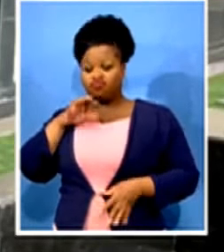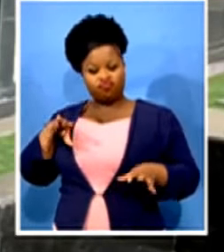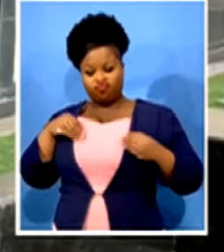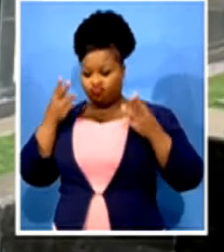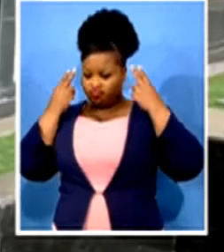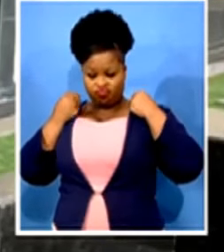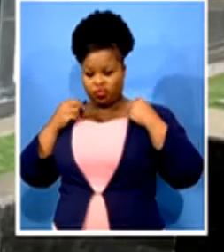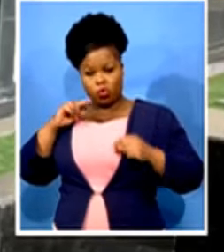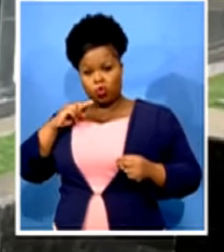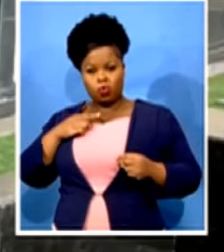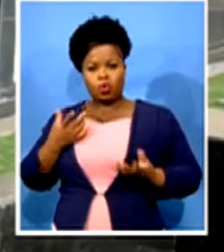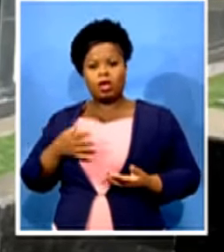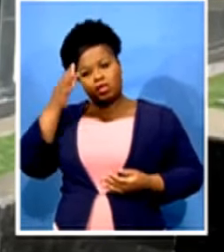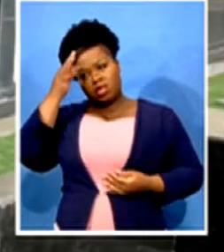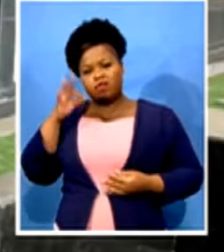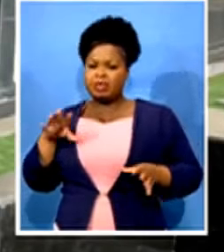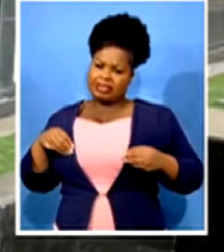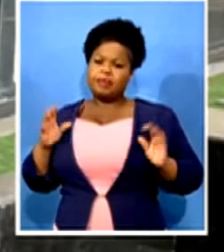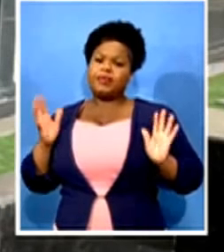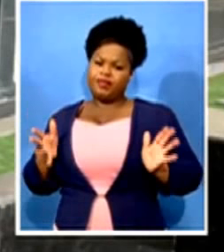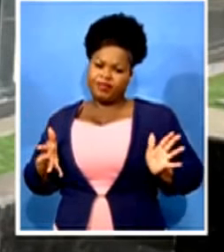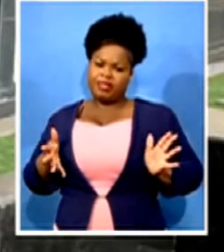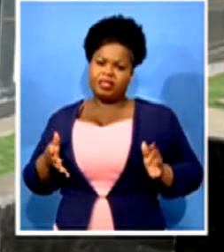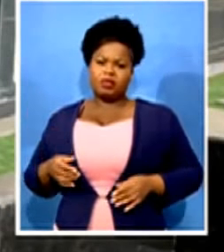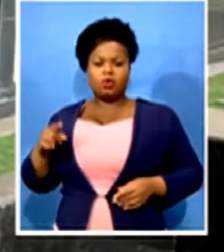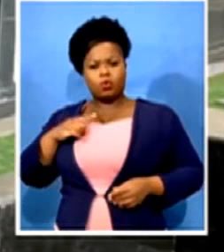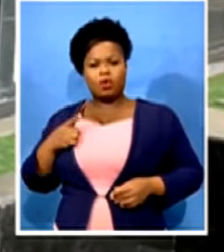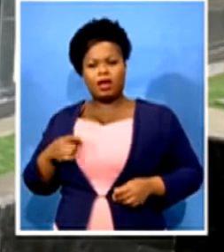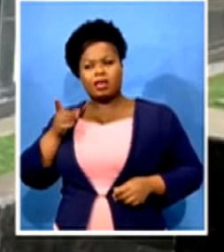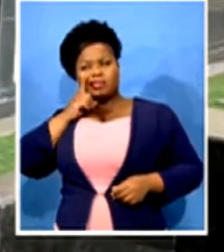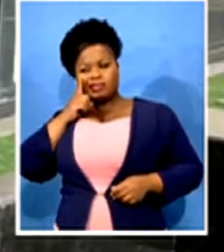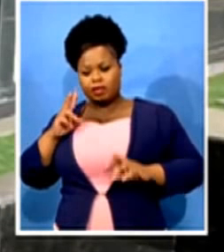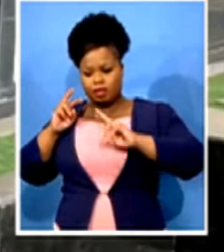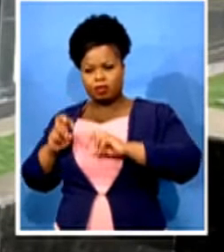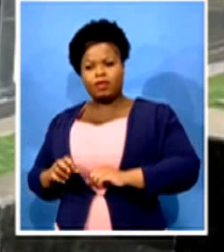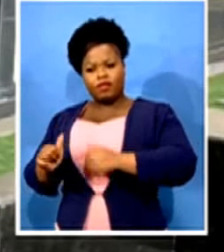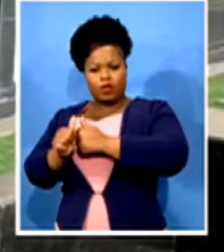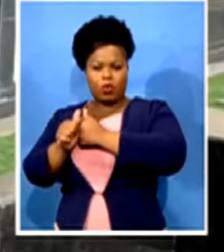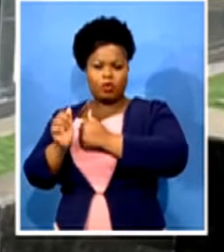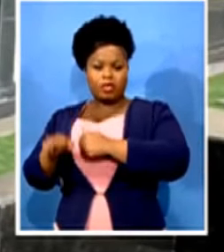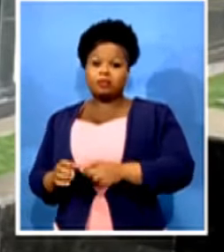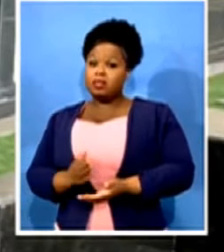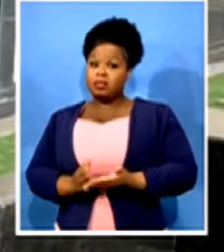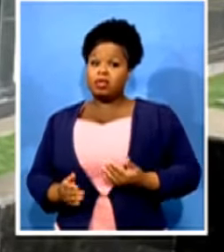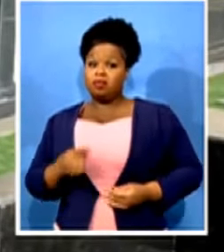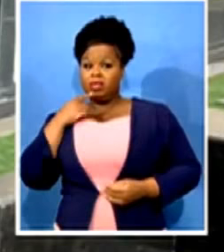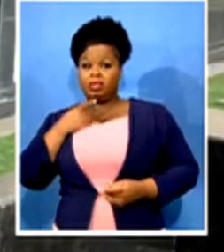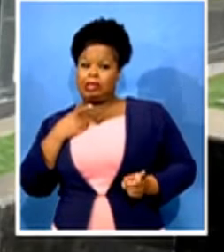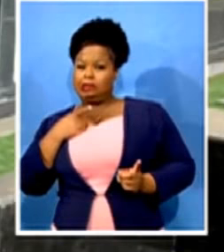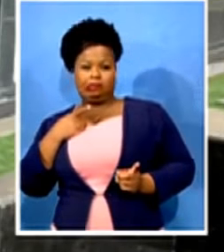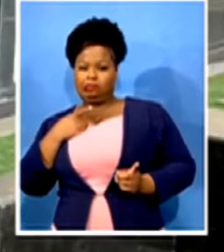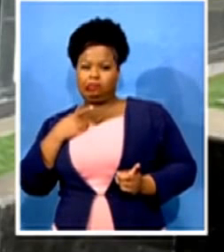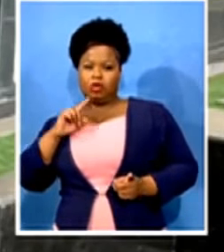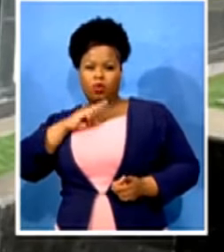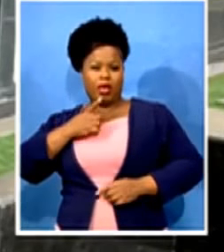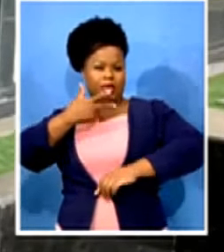must have done so after following due procedures. But there are many others who say because a vaccine that is still undergoing clinical trials,